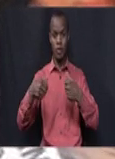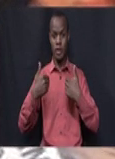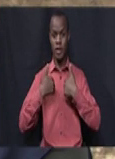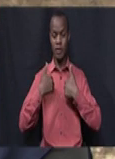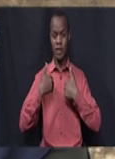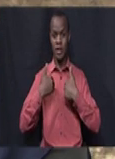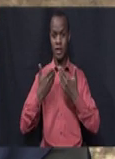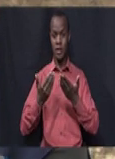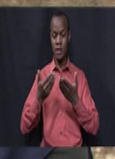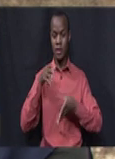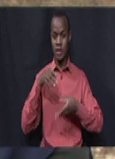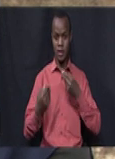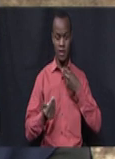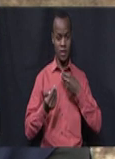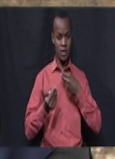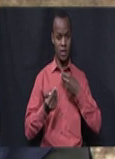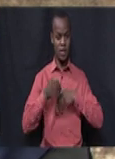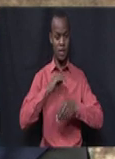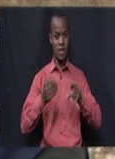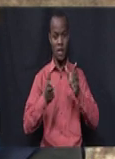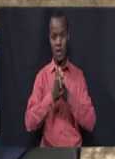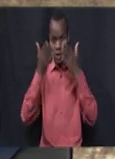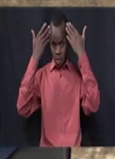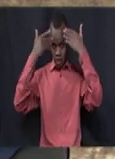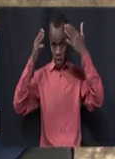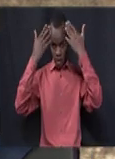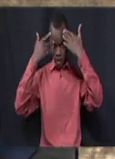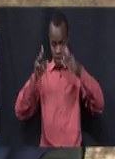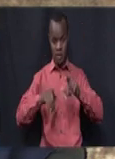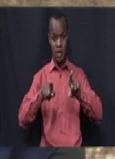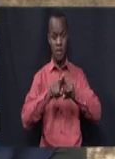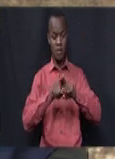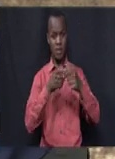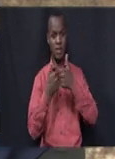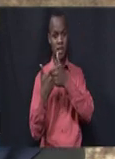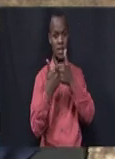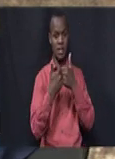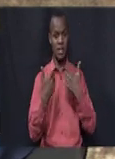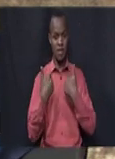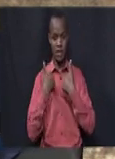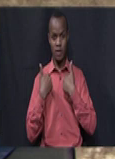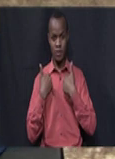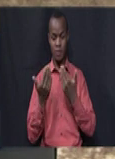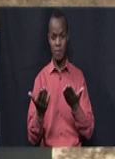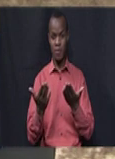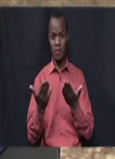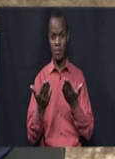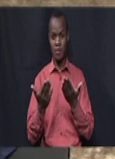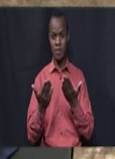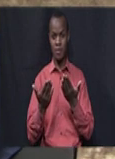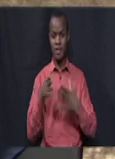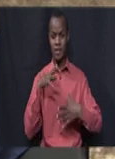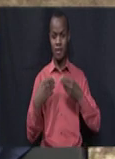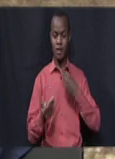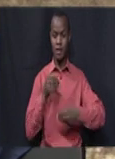visibility and awareness and highlight challenges faced by women and girls with disabilities,